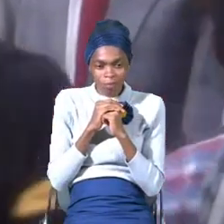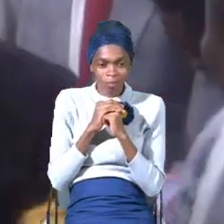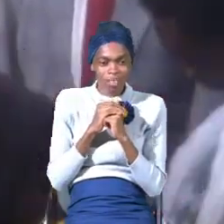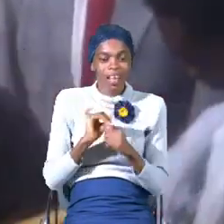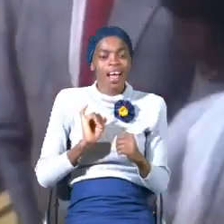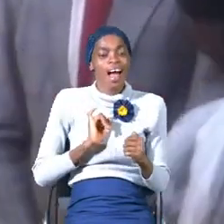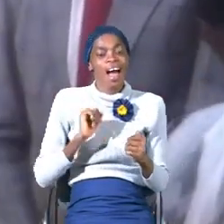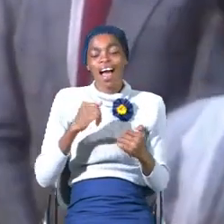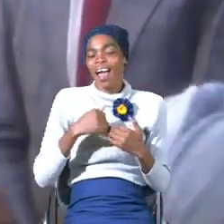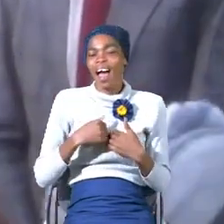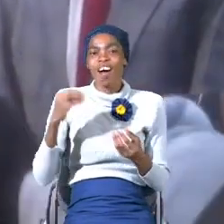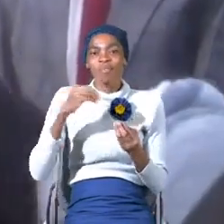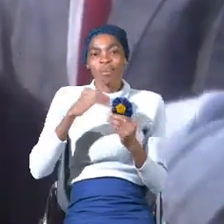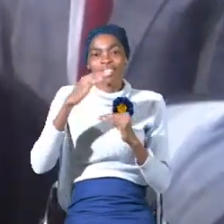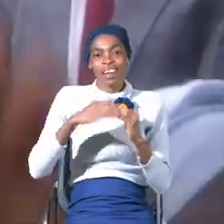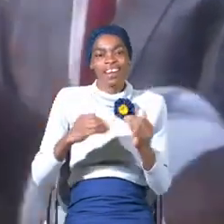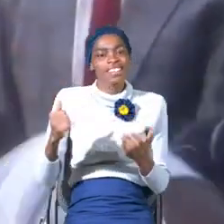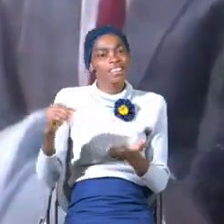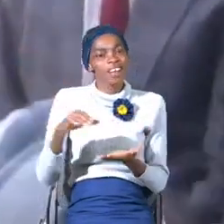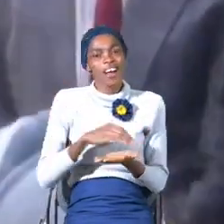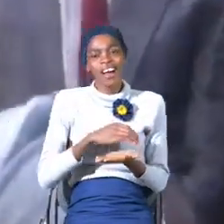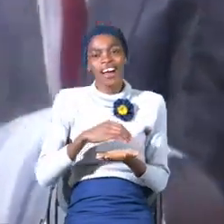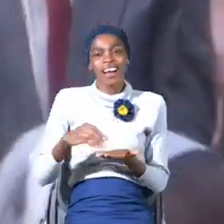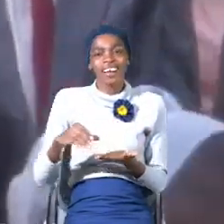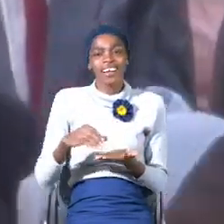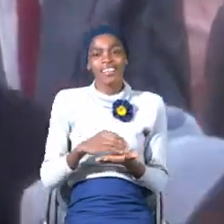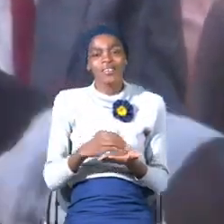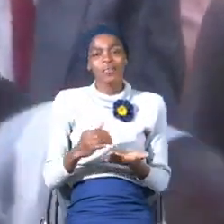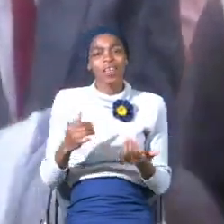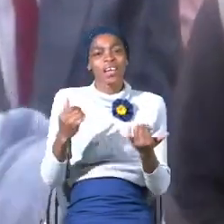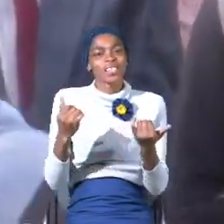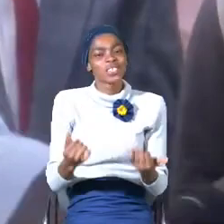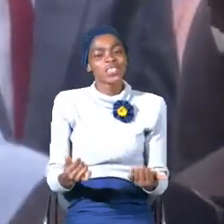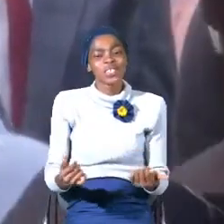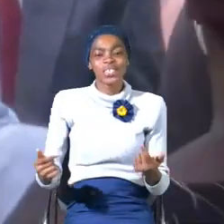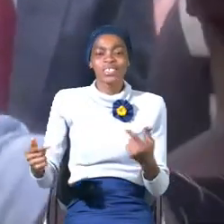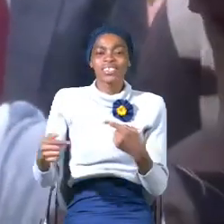than a song. I have more than a song.